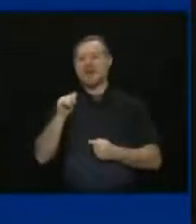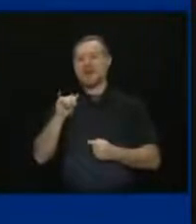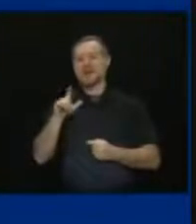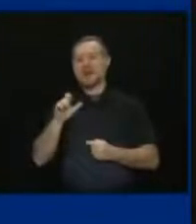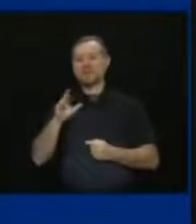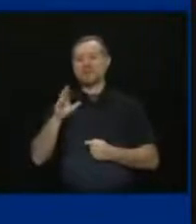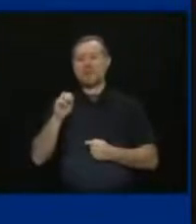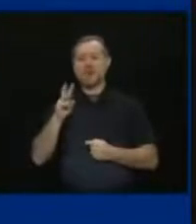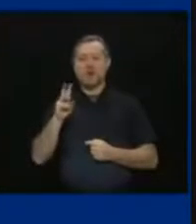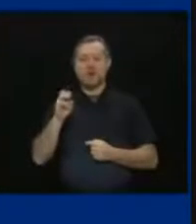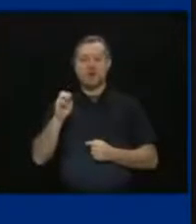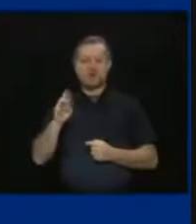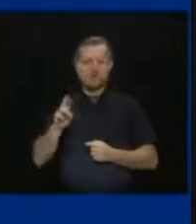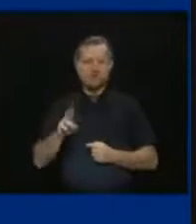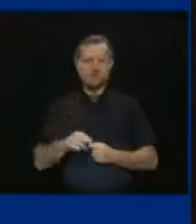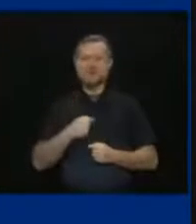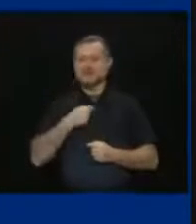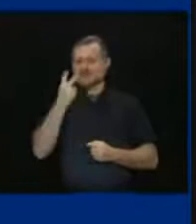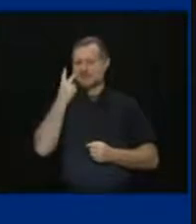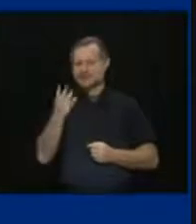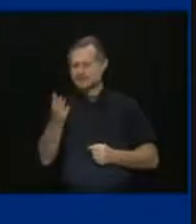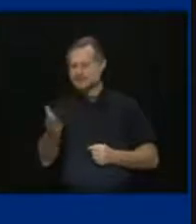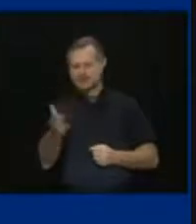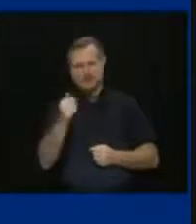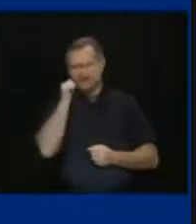That's always a pleasure. That's always a pleasure.